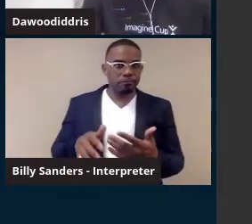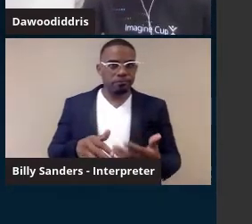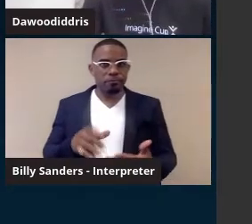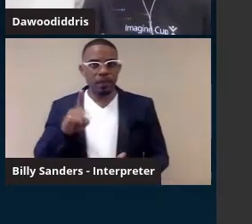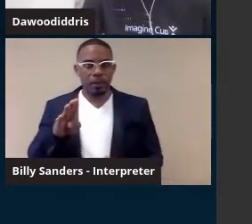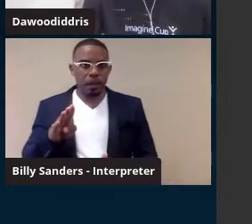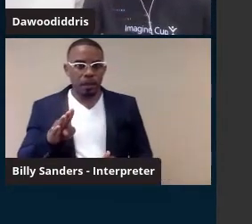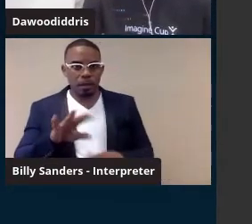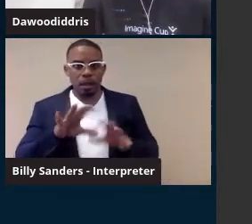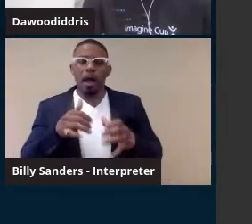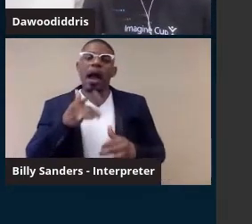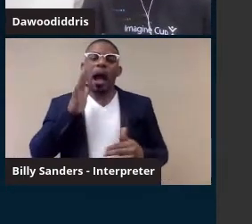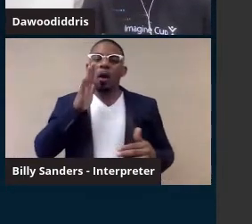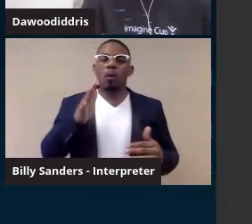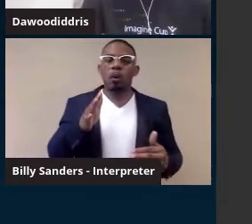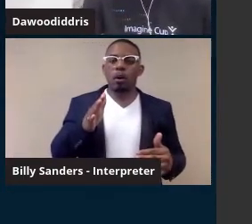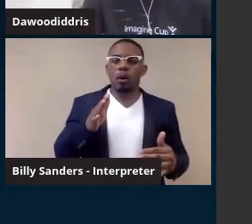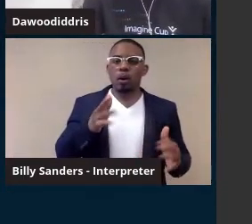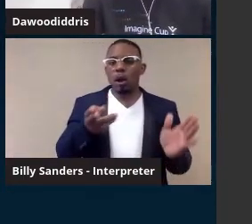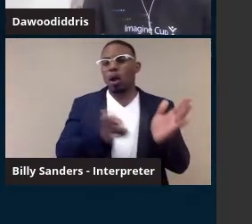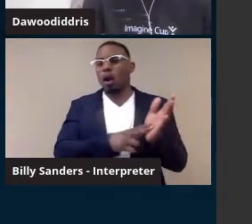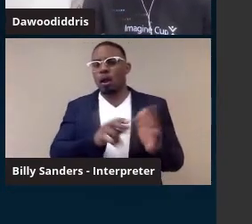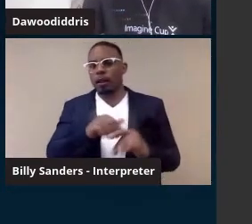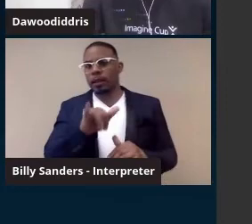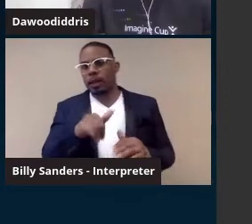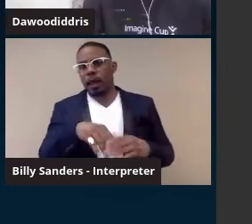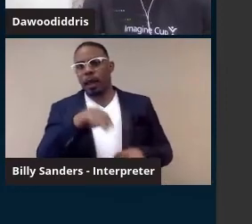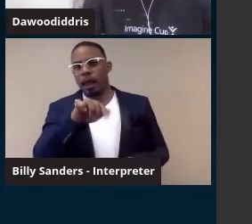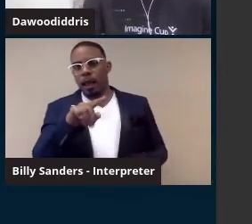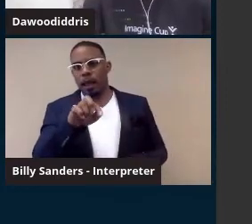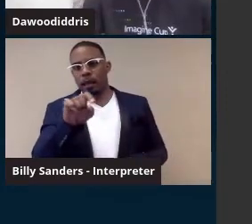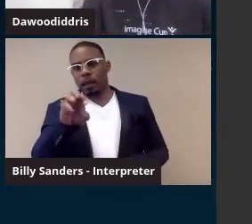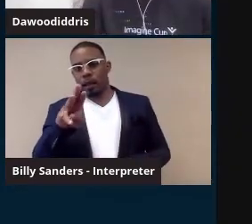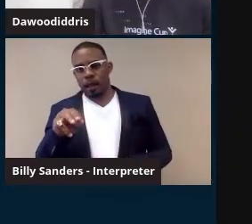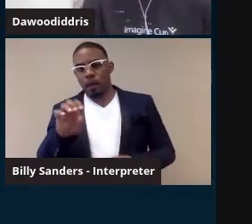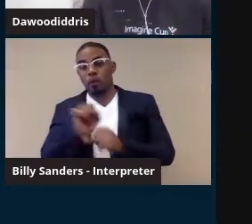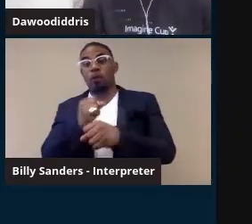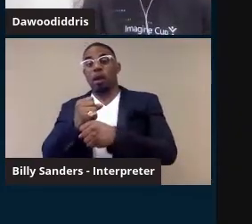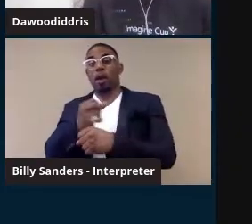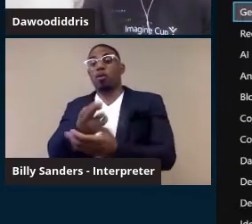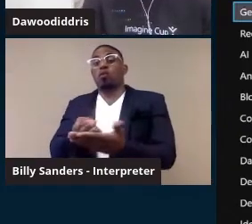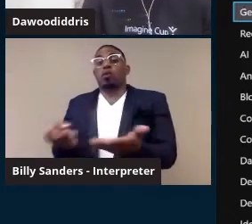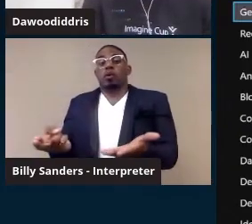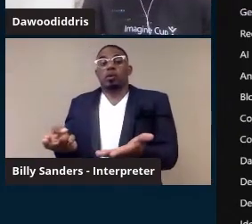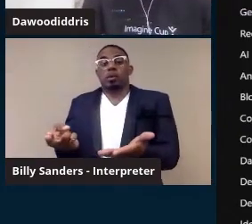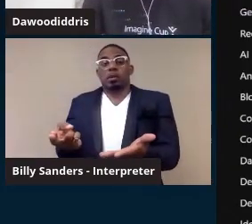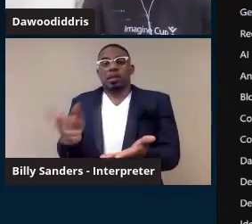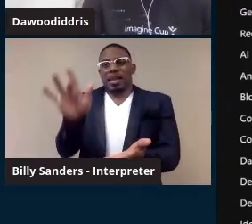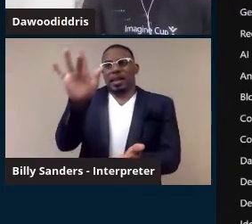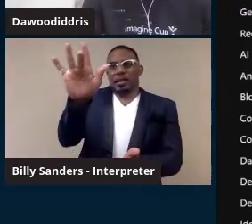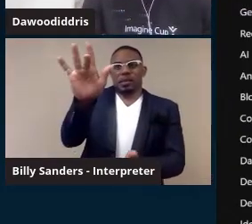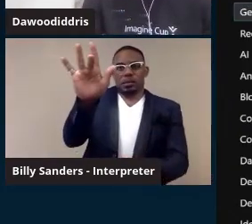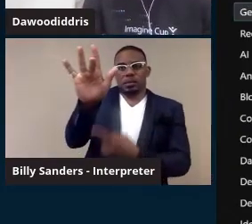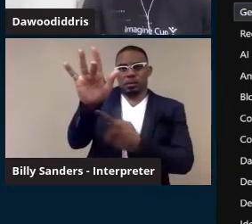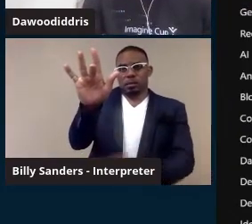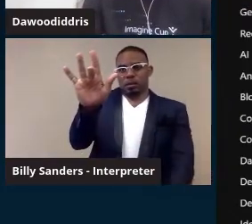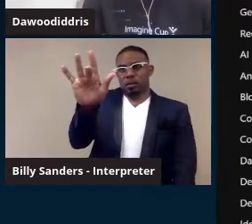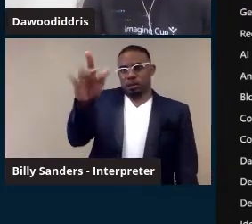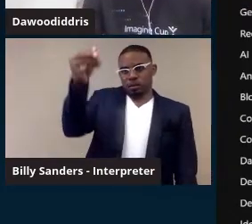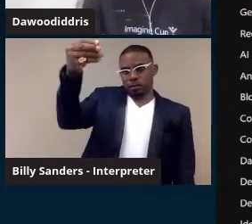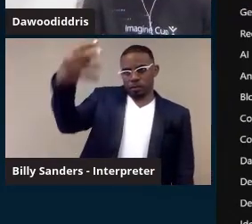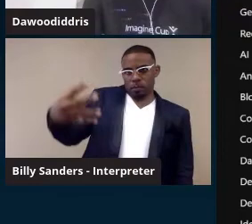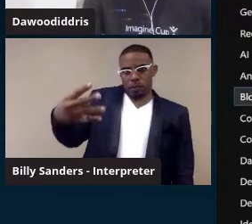database over there. So I'm just going to log into portal.azure.com. I'll create a resource. I'll click on that, create